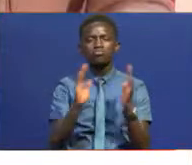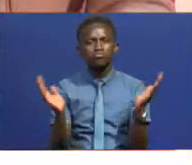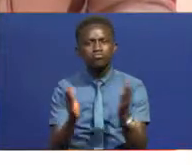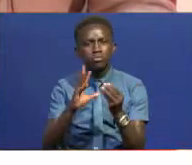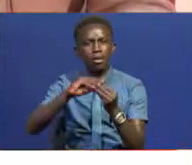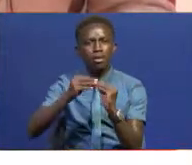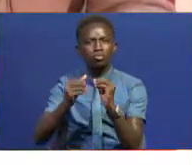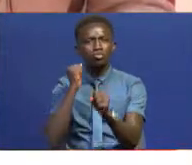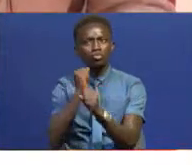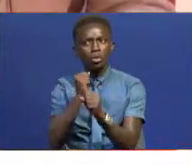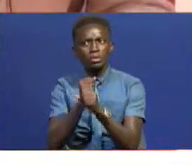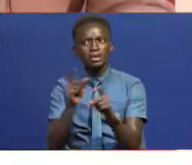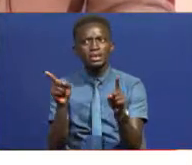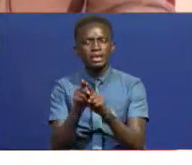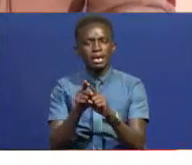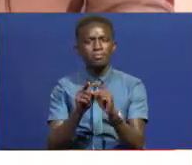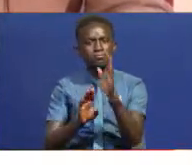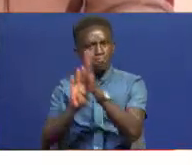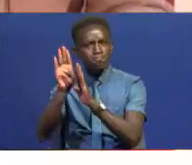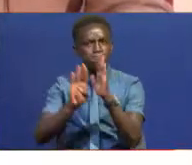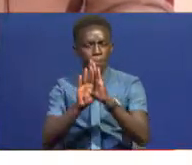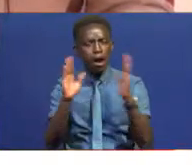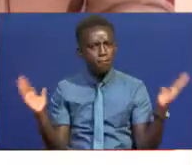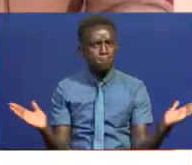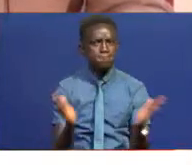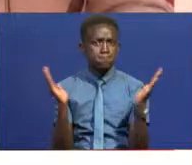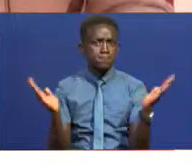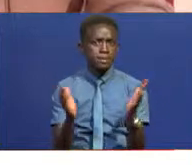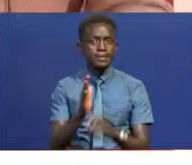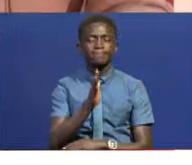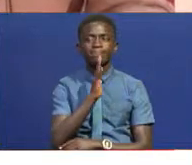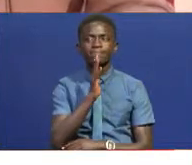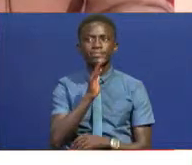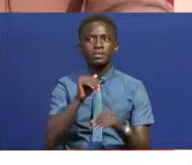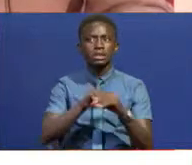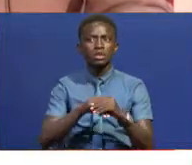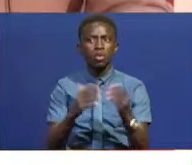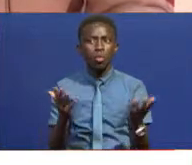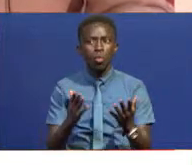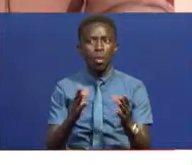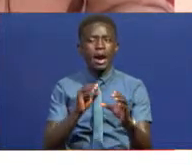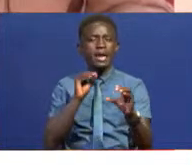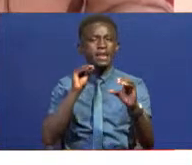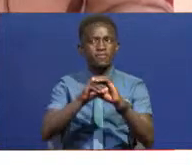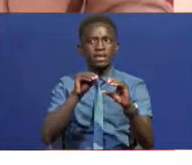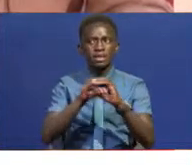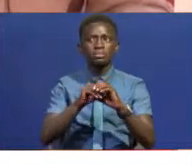was speaking at the 11th Annual East African Property Investment Summit.